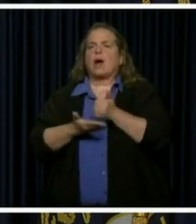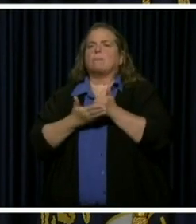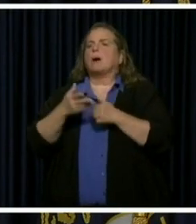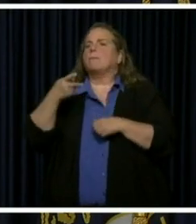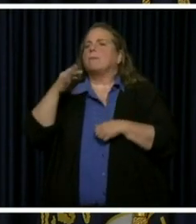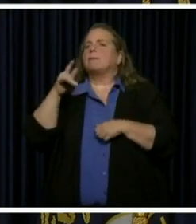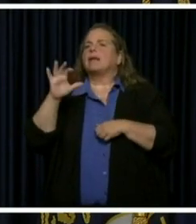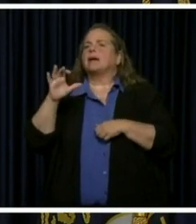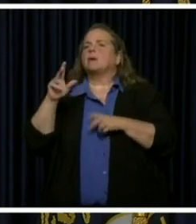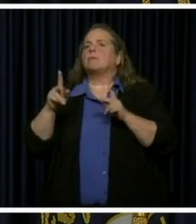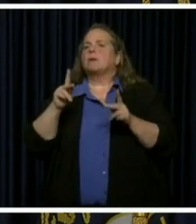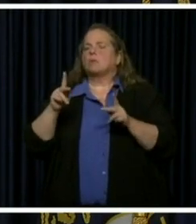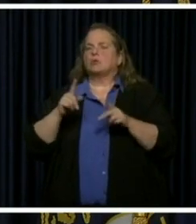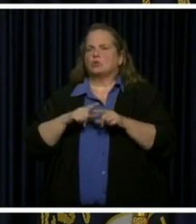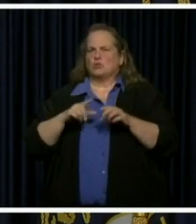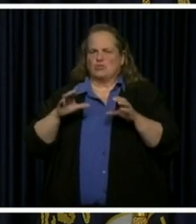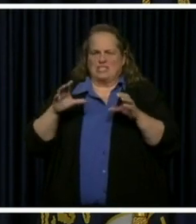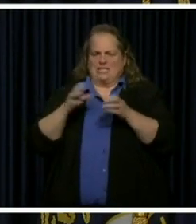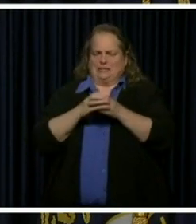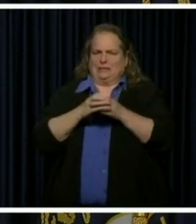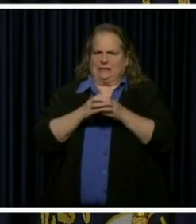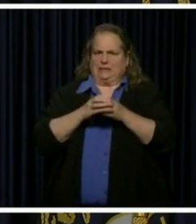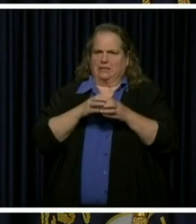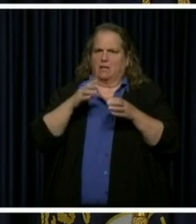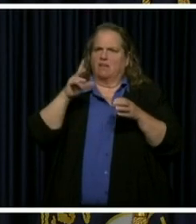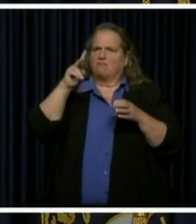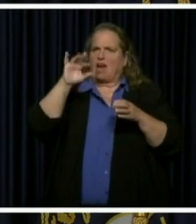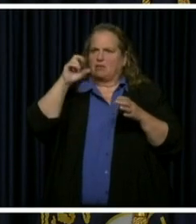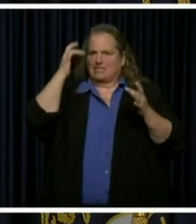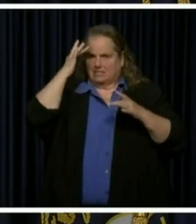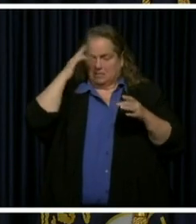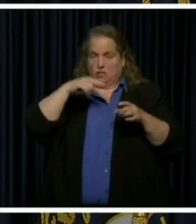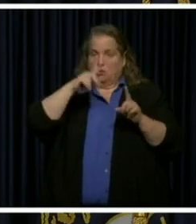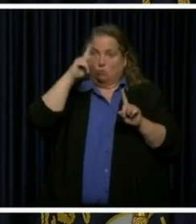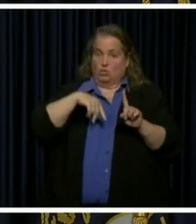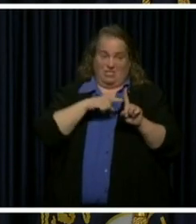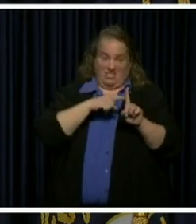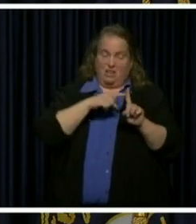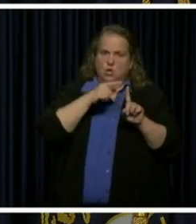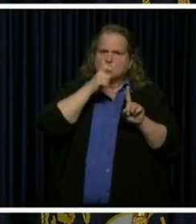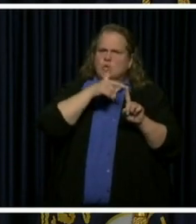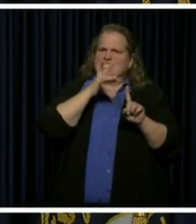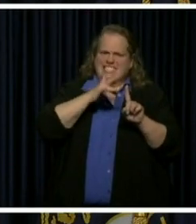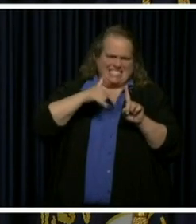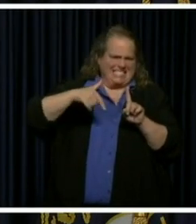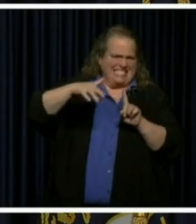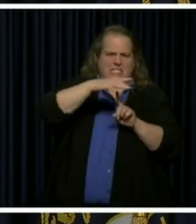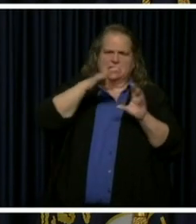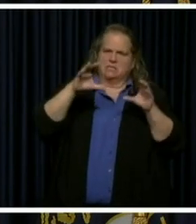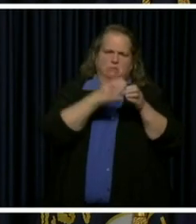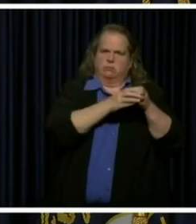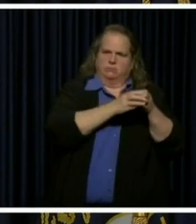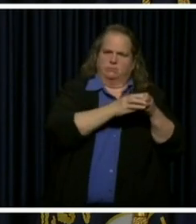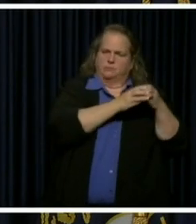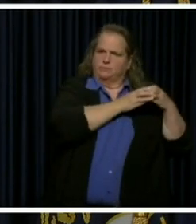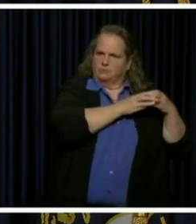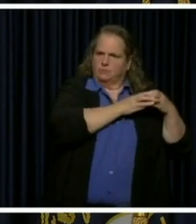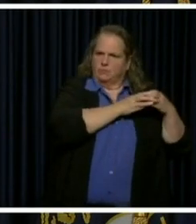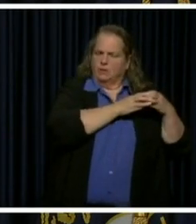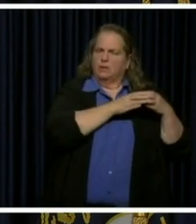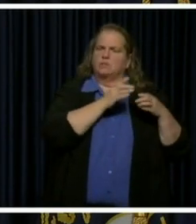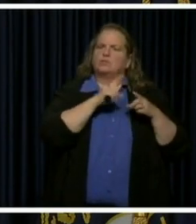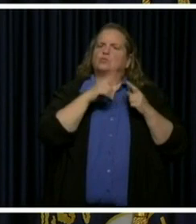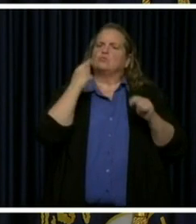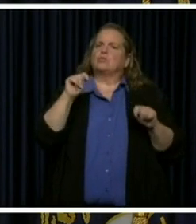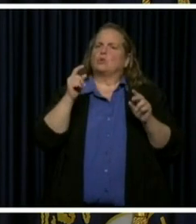healthcare providers contain the spread of this virus. The effort will help to best document COVID-positive Kentuckians and to